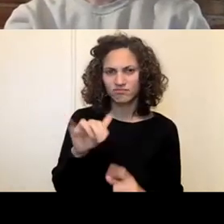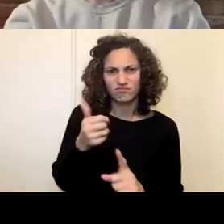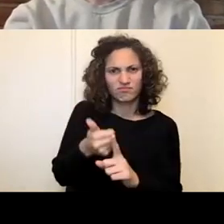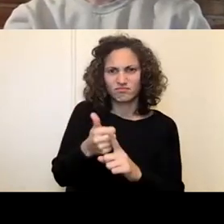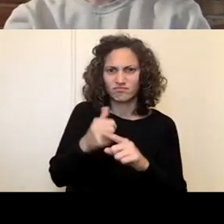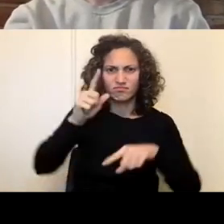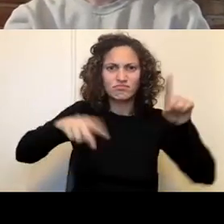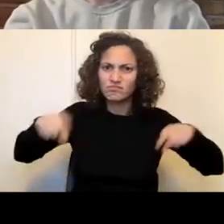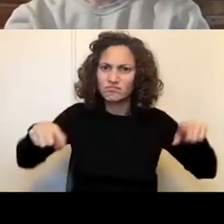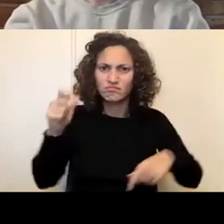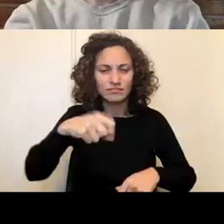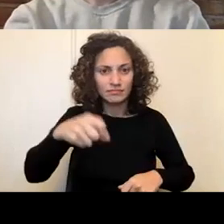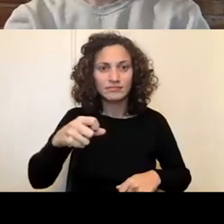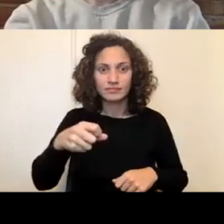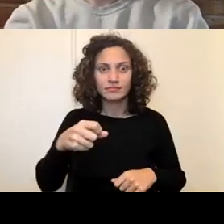and and